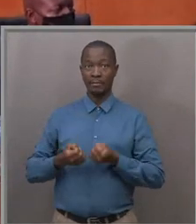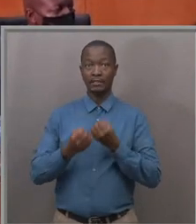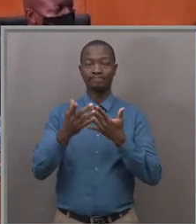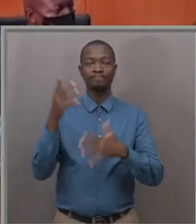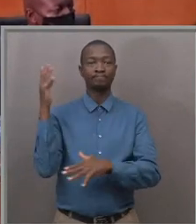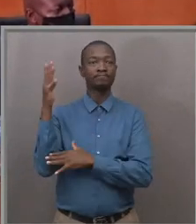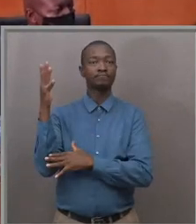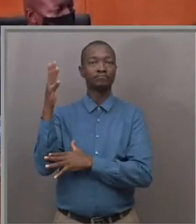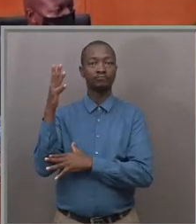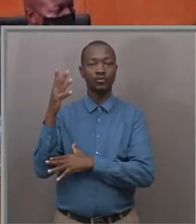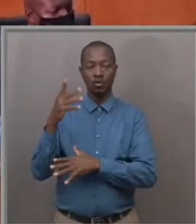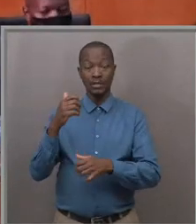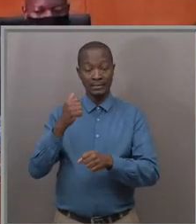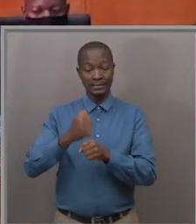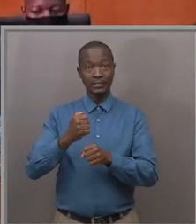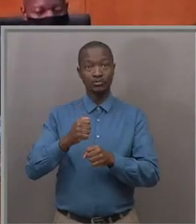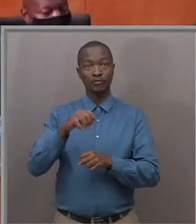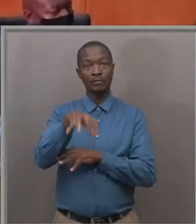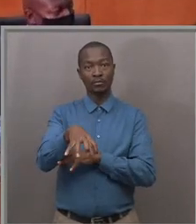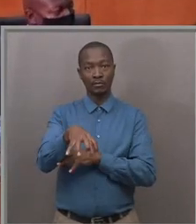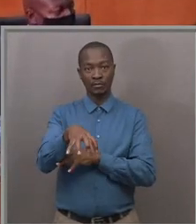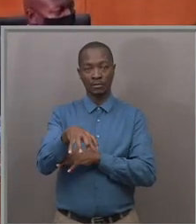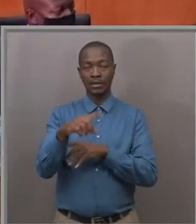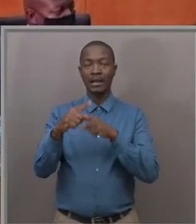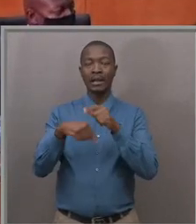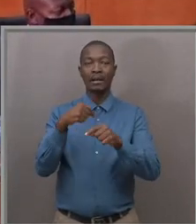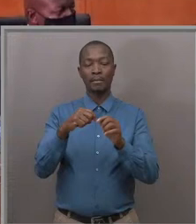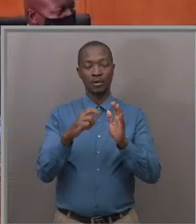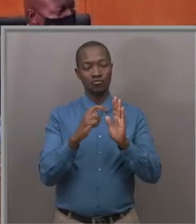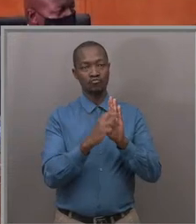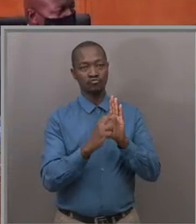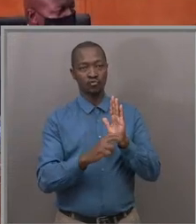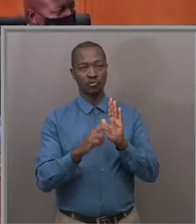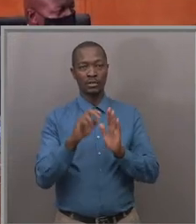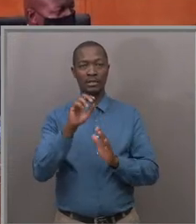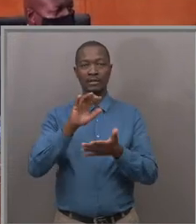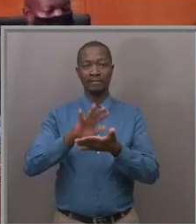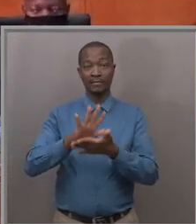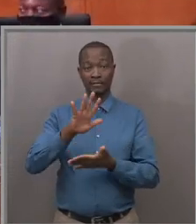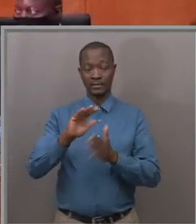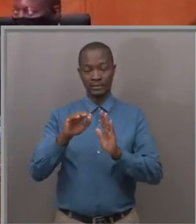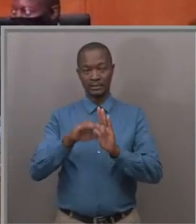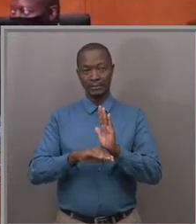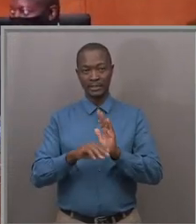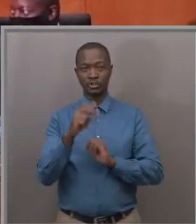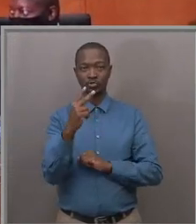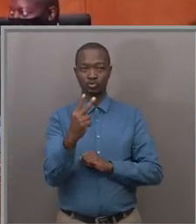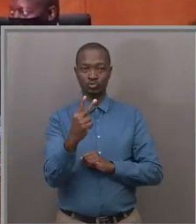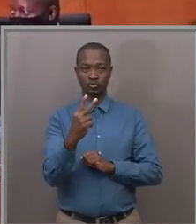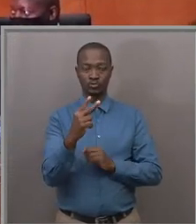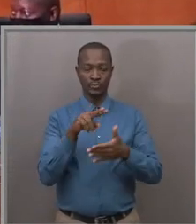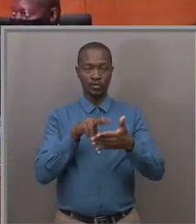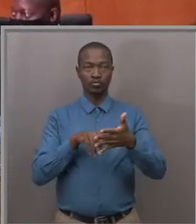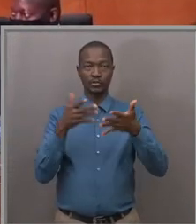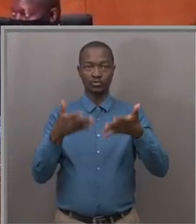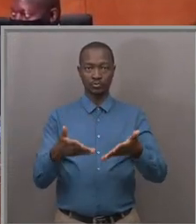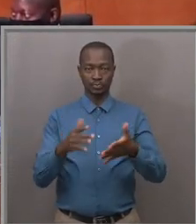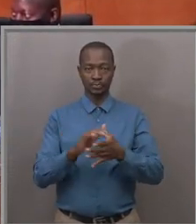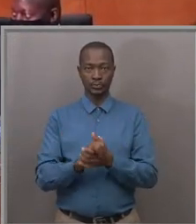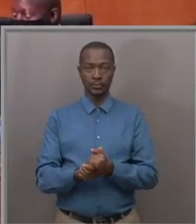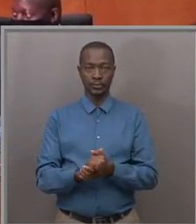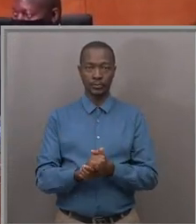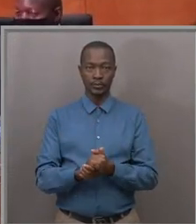province. Furthermore, in terms of Rule 15, subsection 2, which reads as follows.